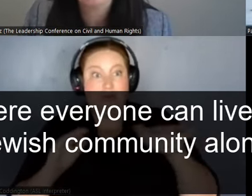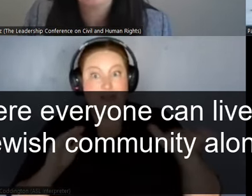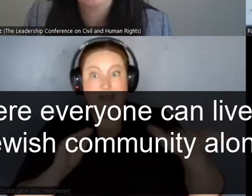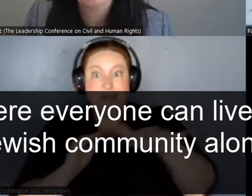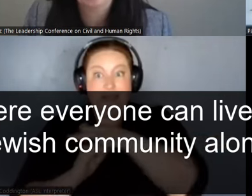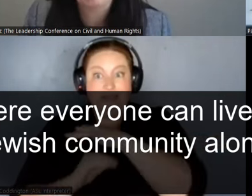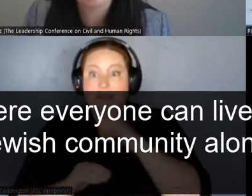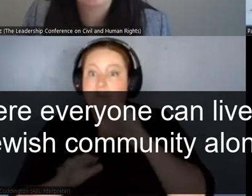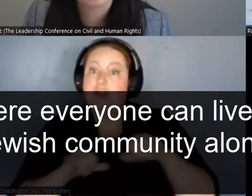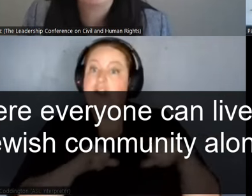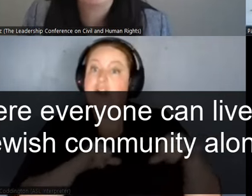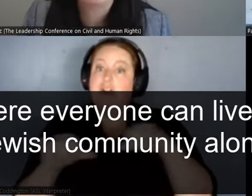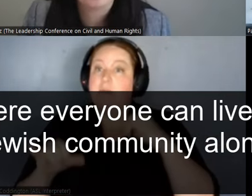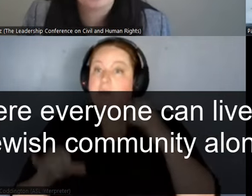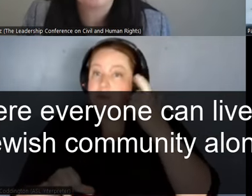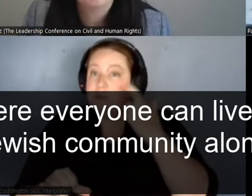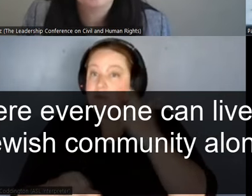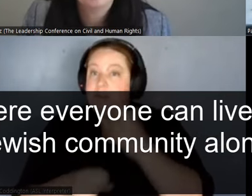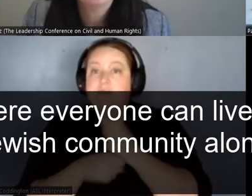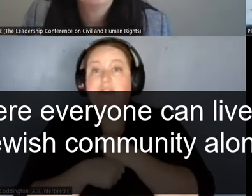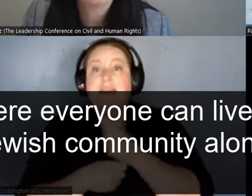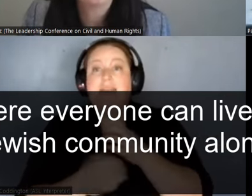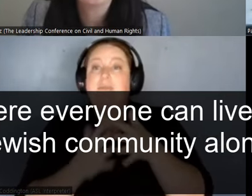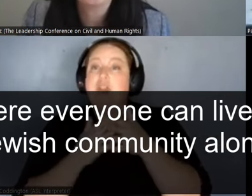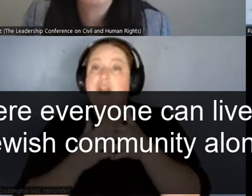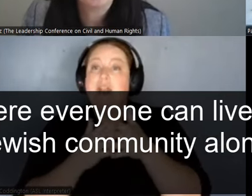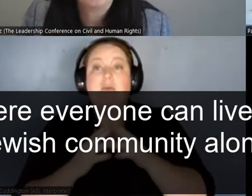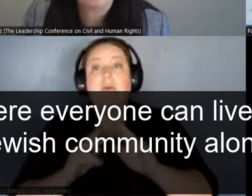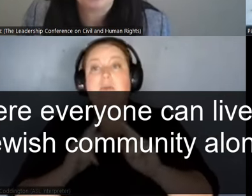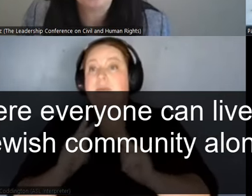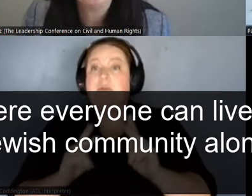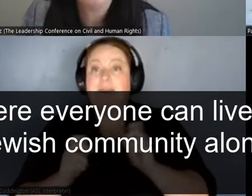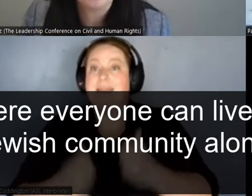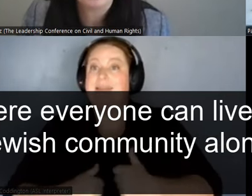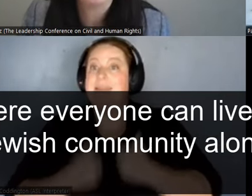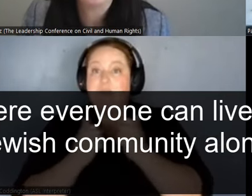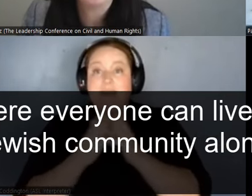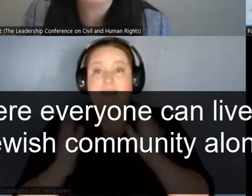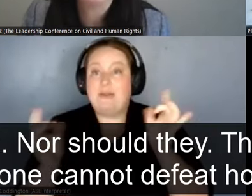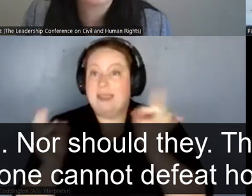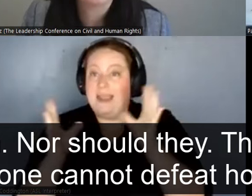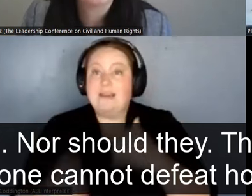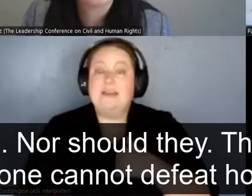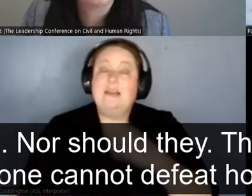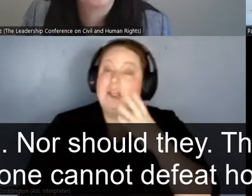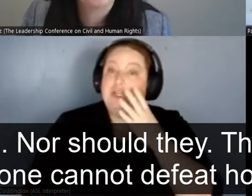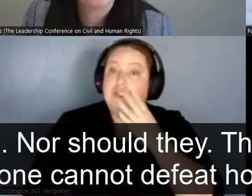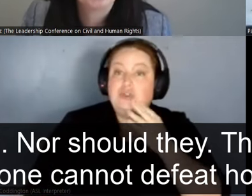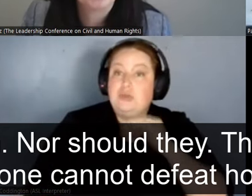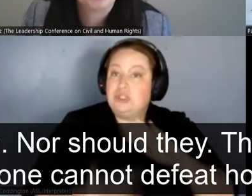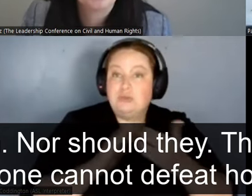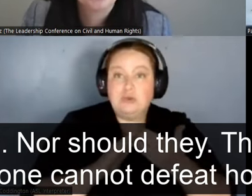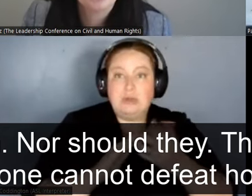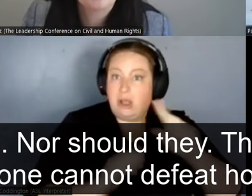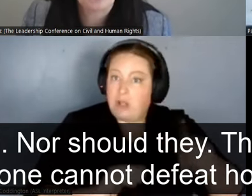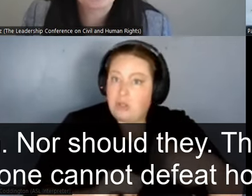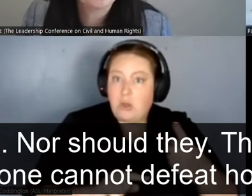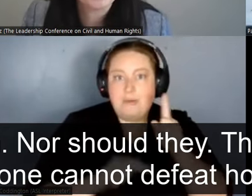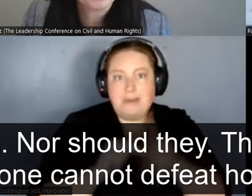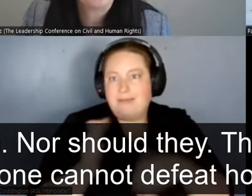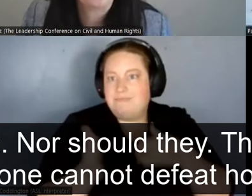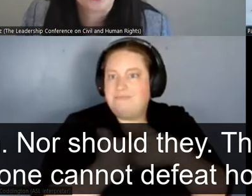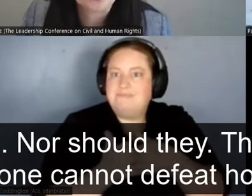creating an America where everyone can live free from hate. The Jewish community alone cannot defeat anti-Semitism, nor should they.